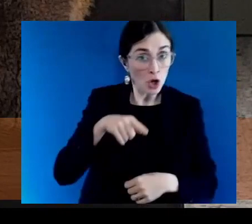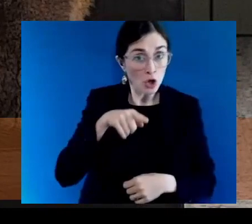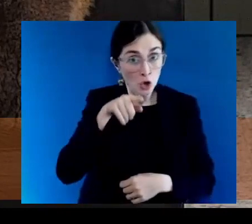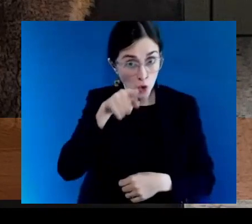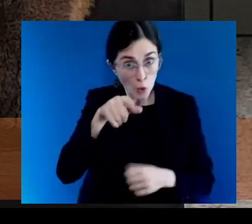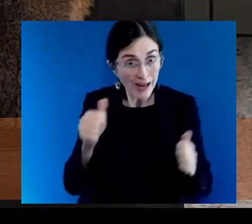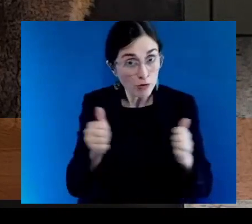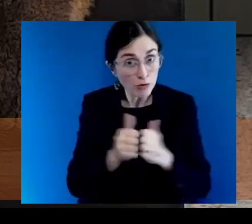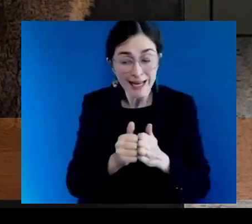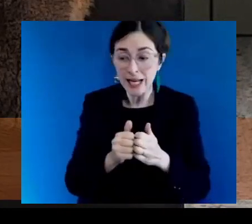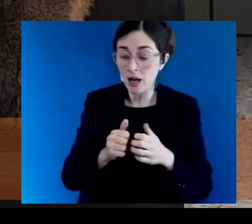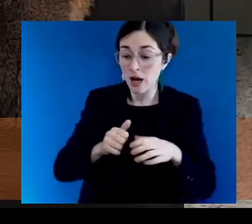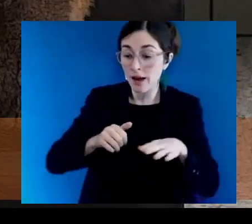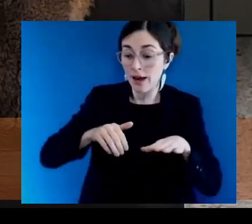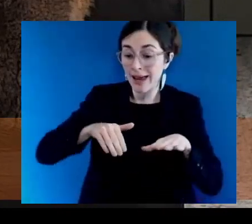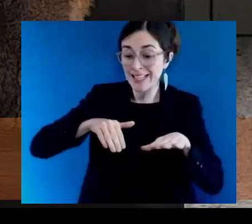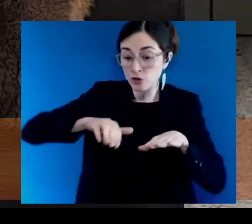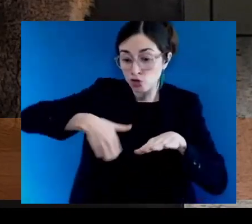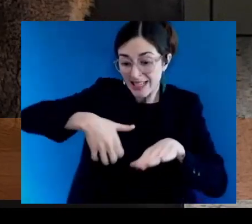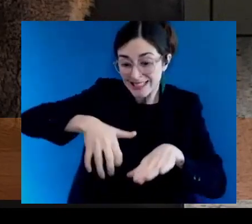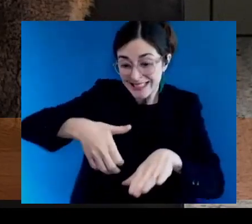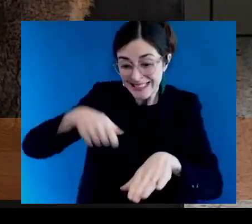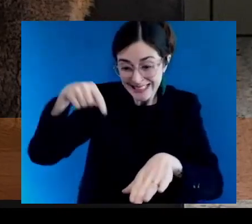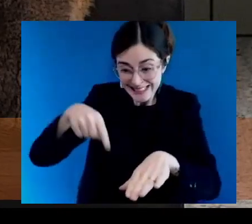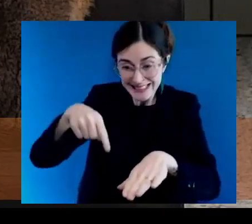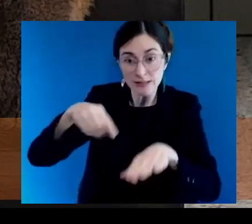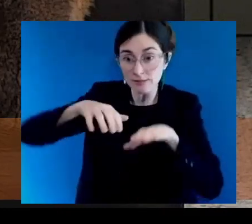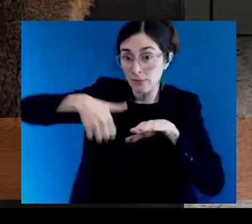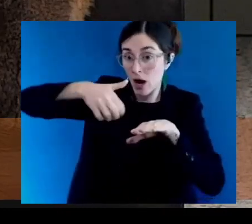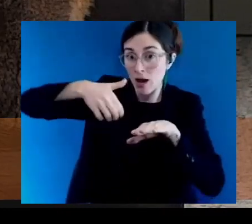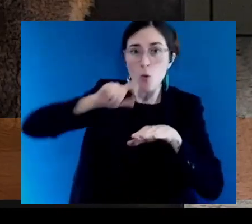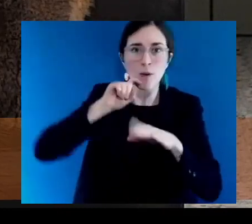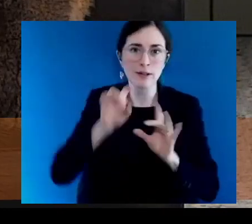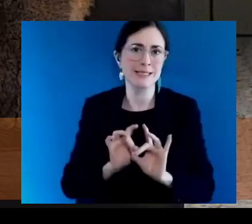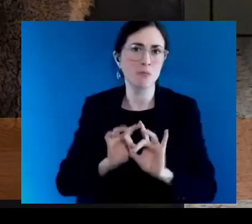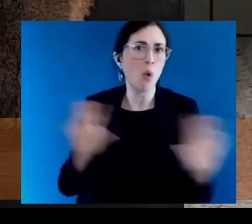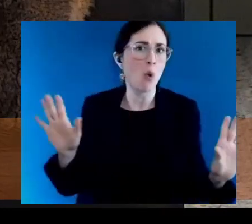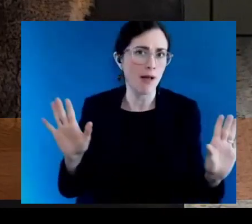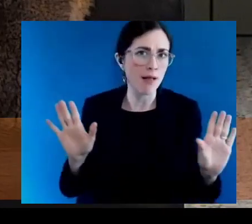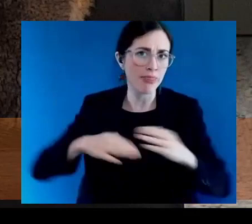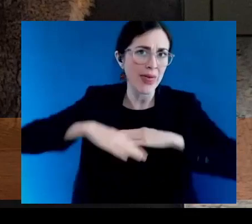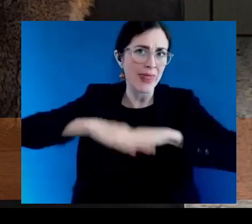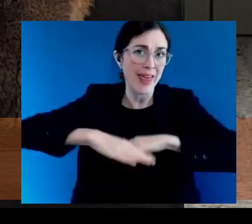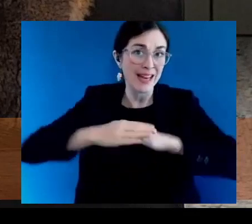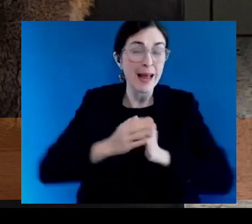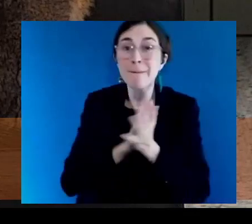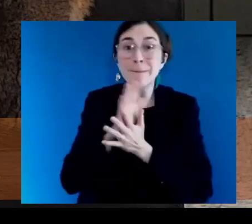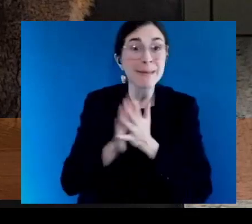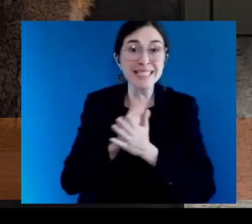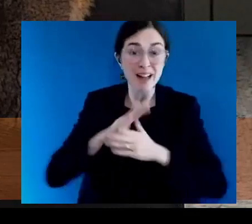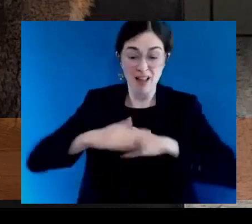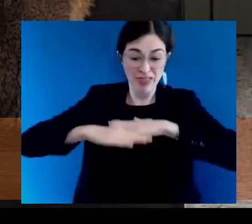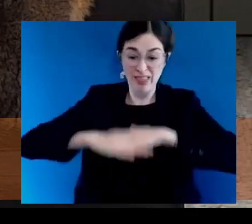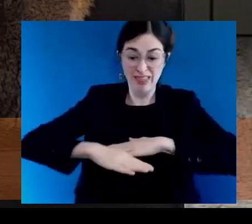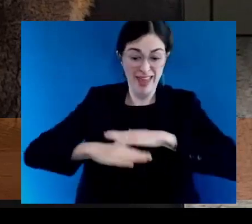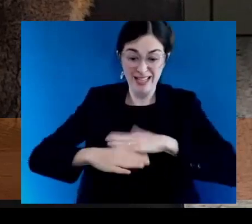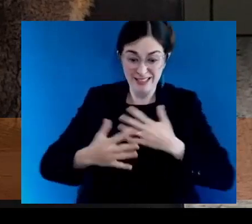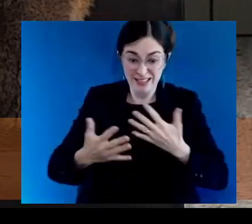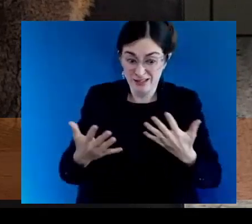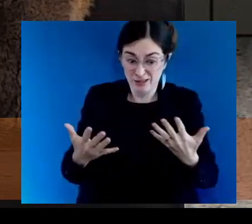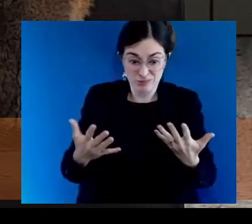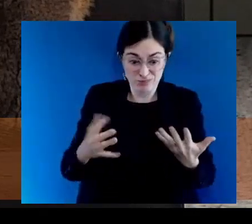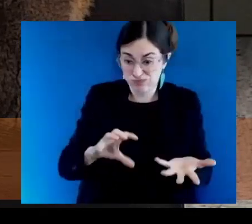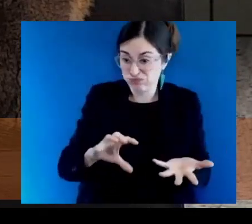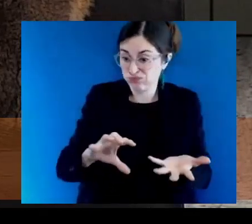activities damages land and that land is irreparably changed and